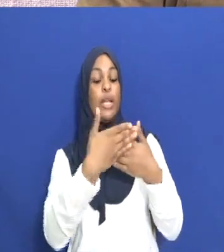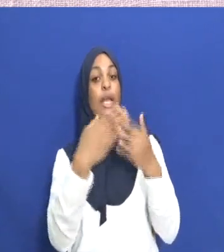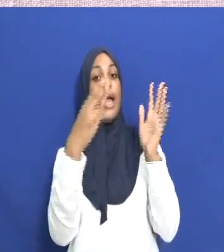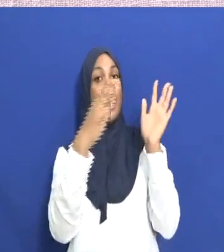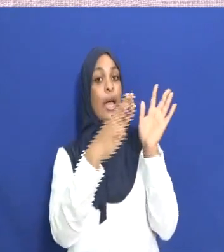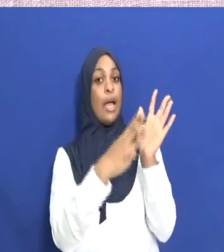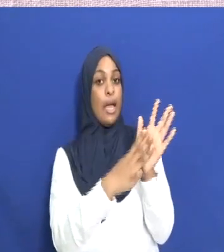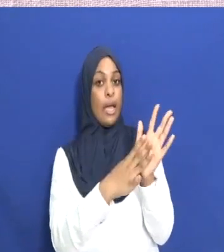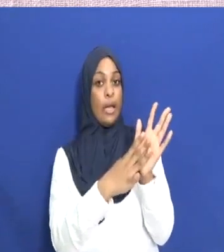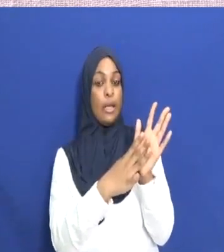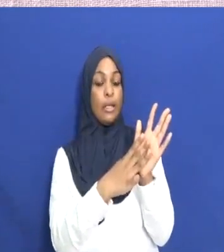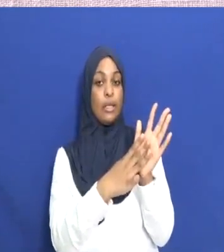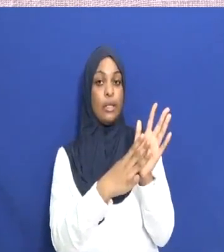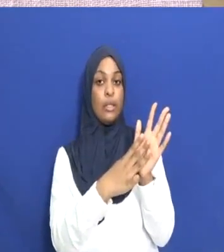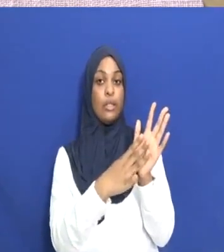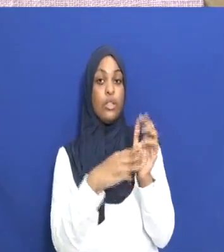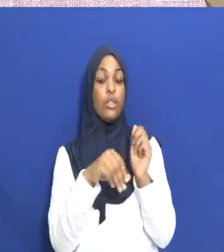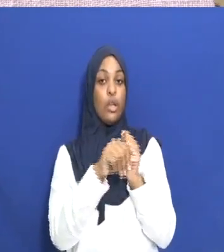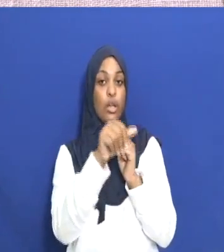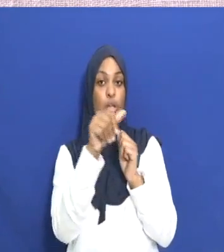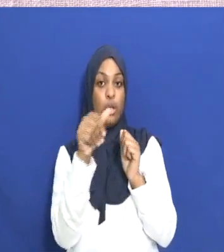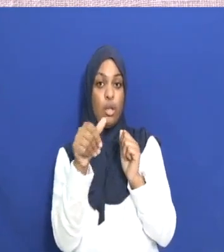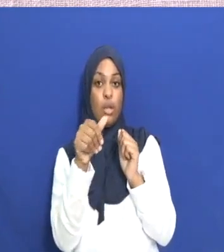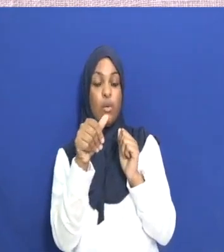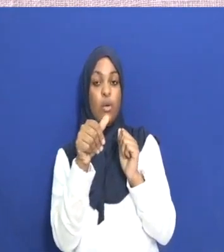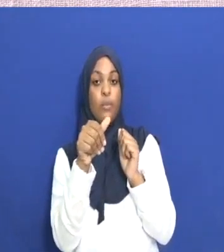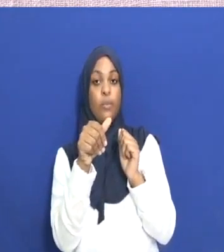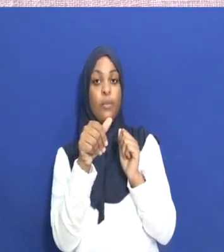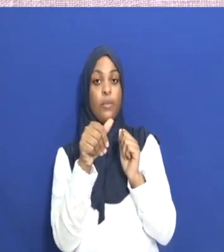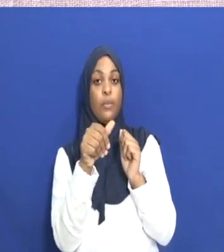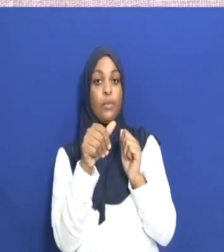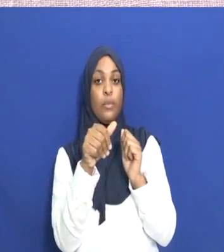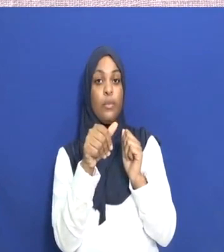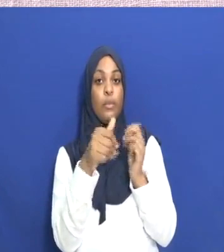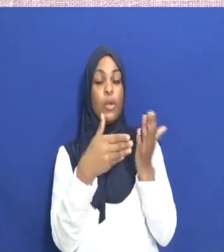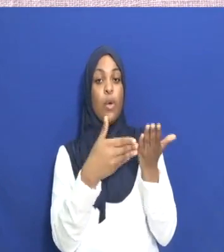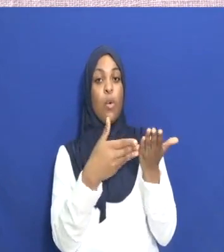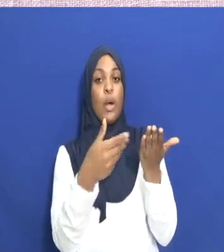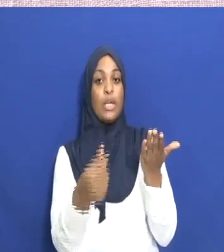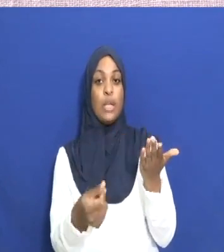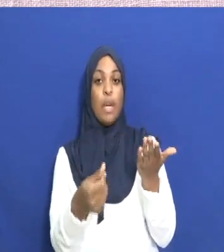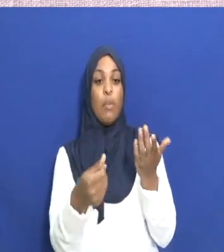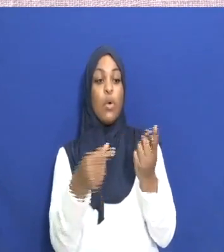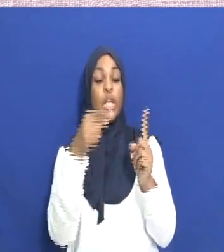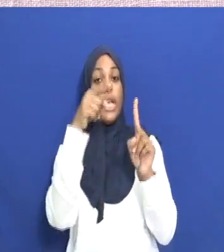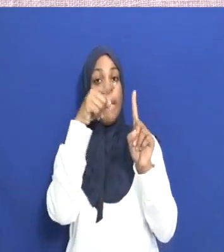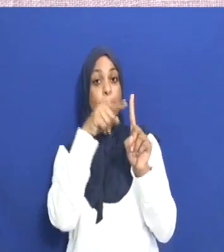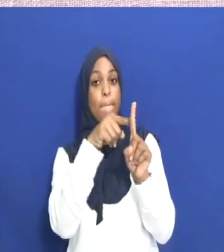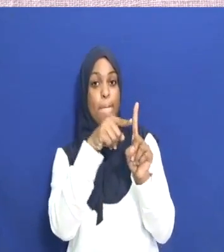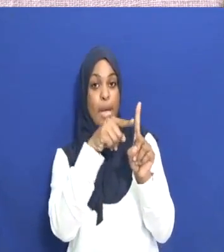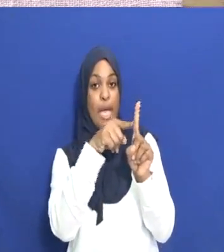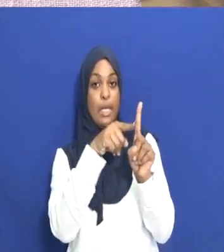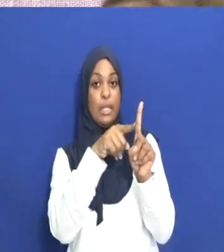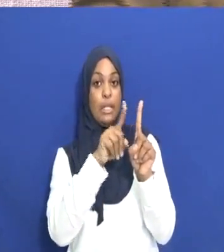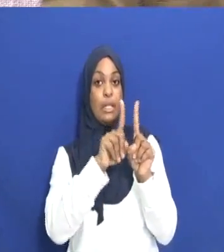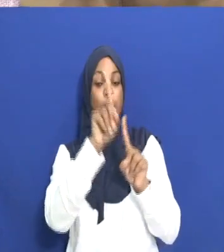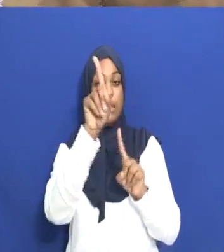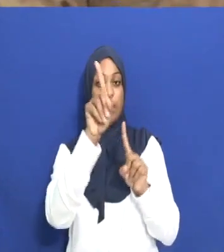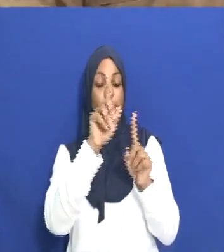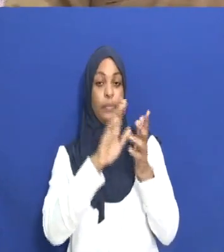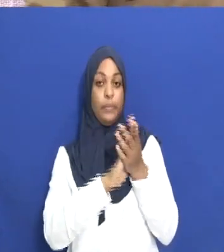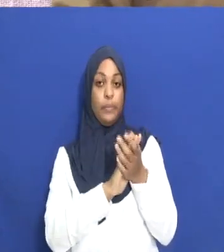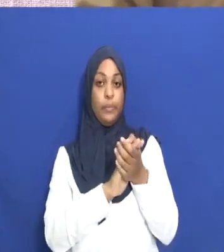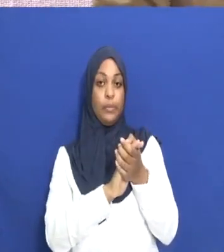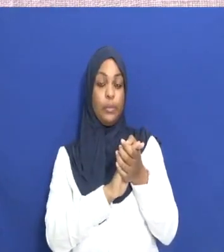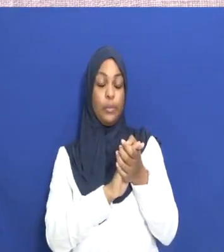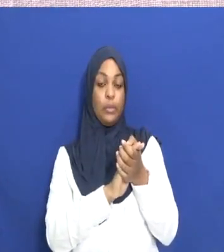multiplied here by itself. How many times? 2 times. So we write number 2 here at the top. It is equal to